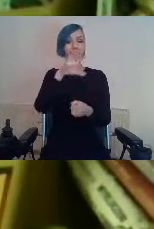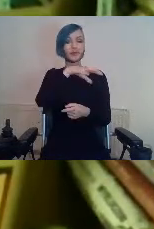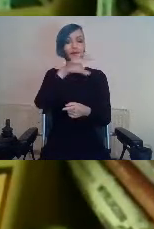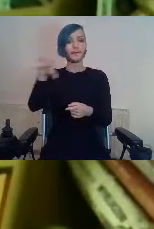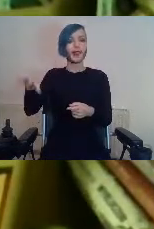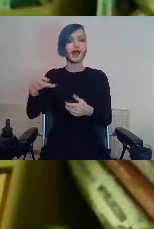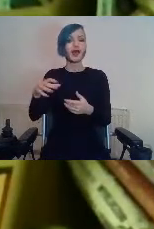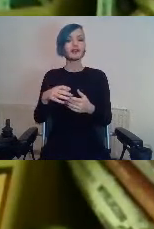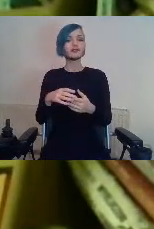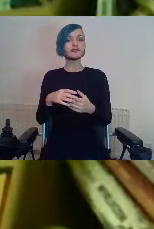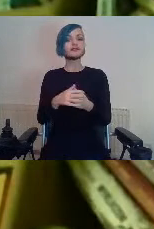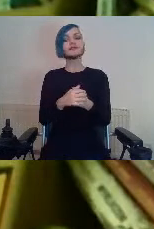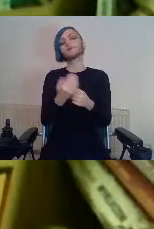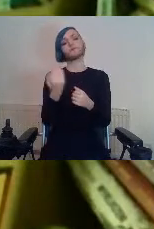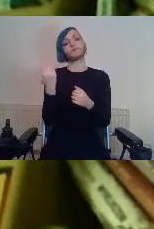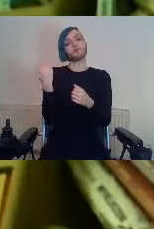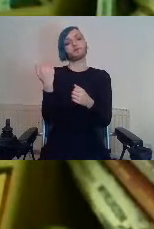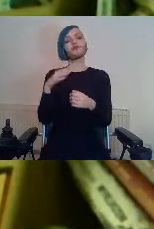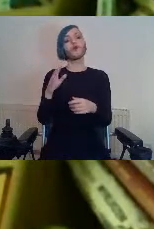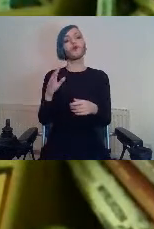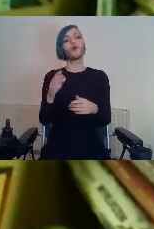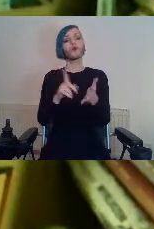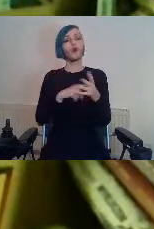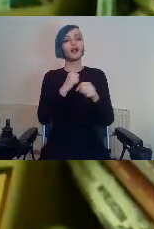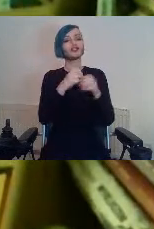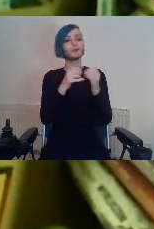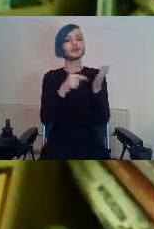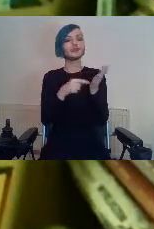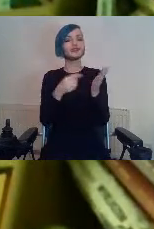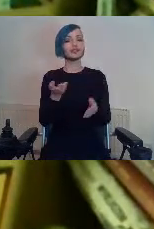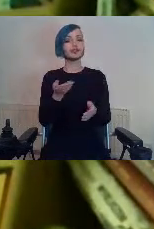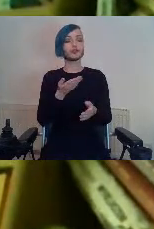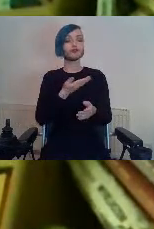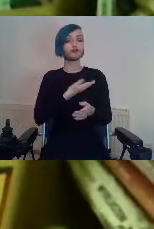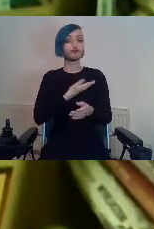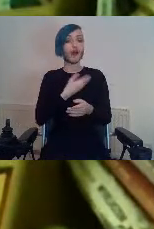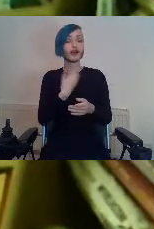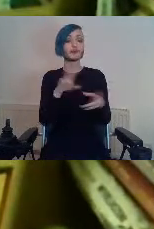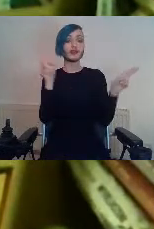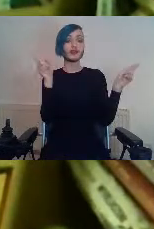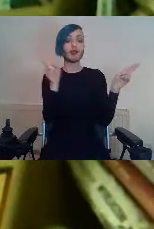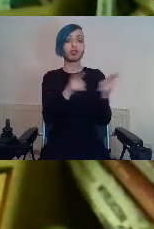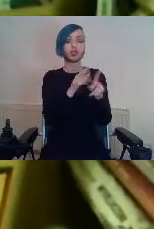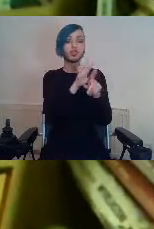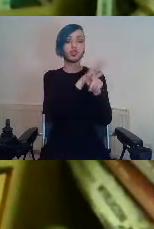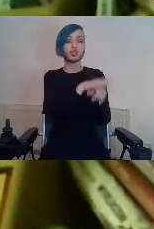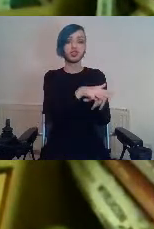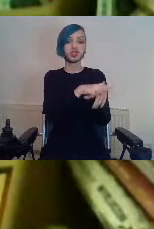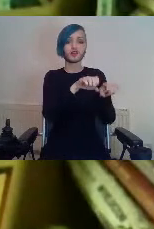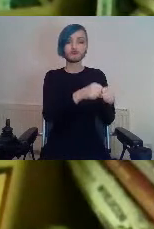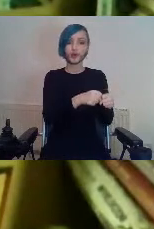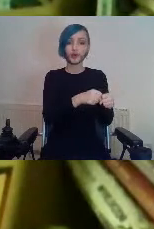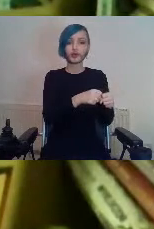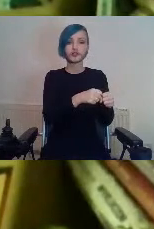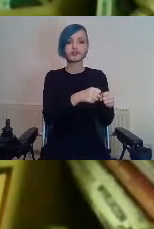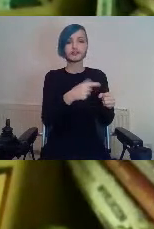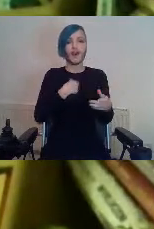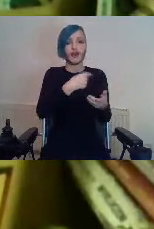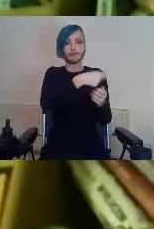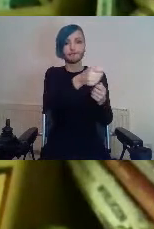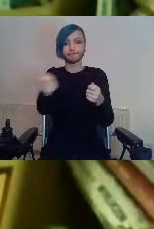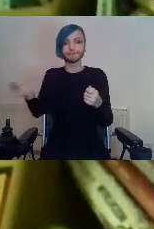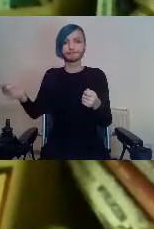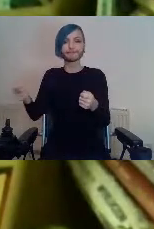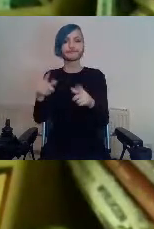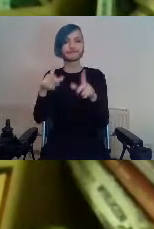people were diminished and were broken. And I'm so happy to talk from my perspectives, and